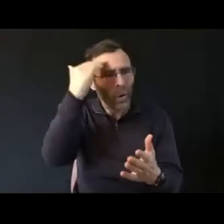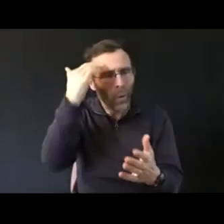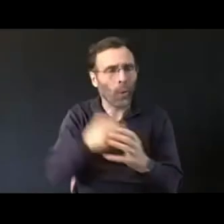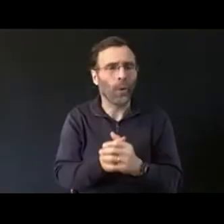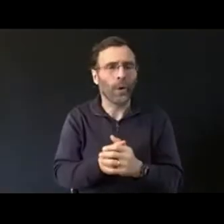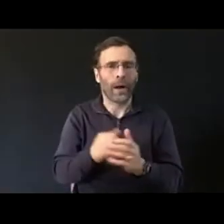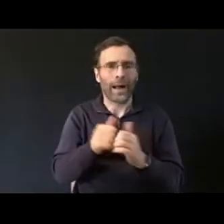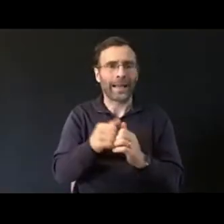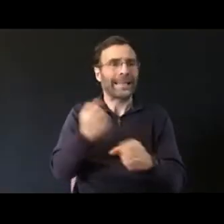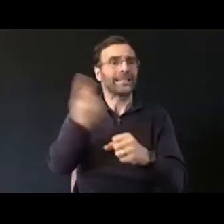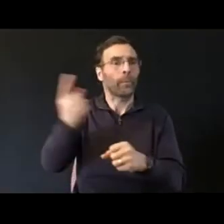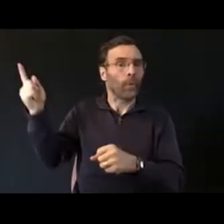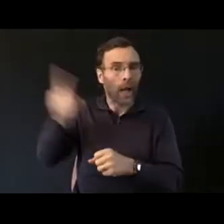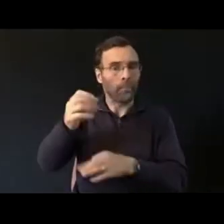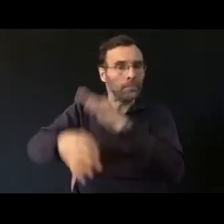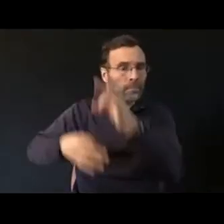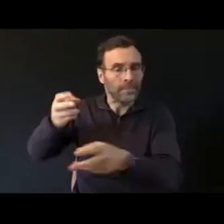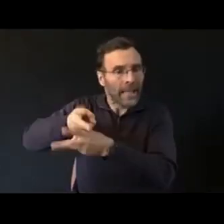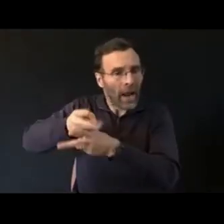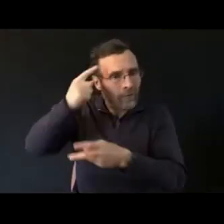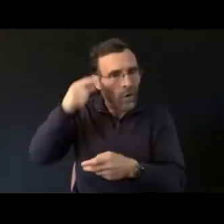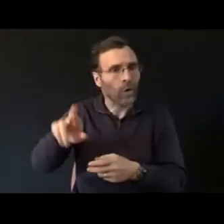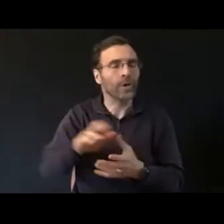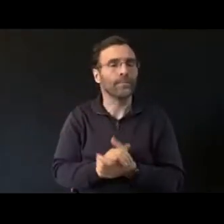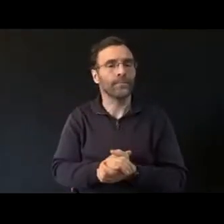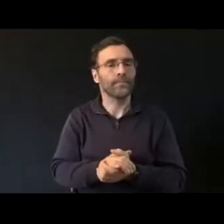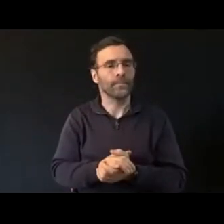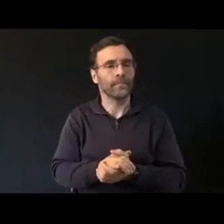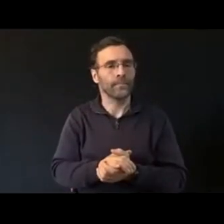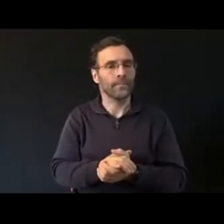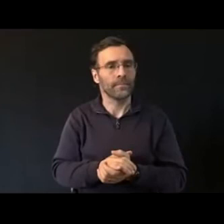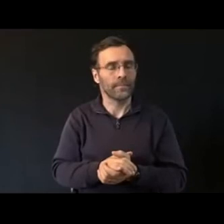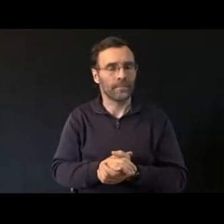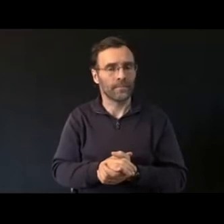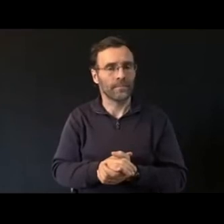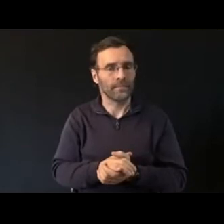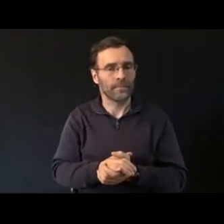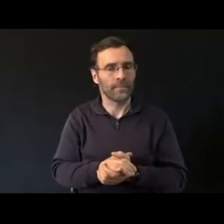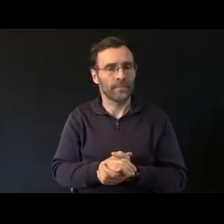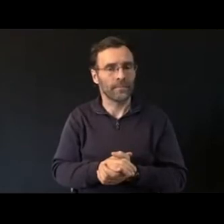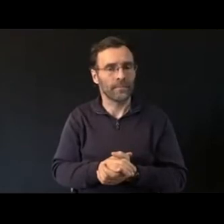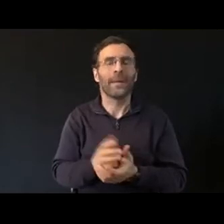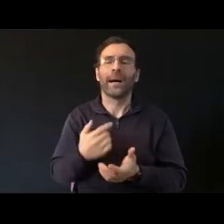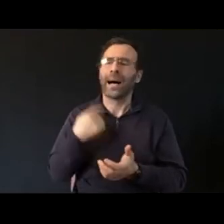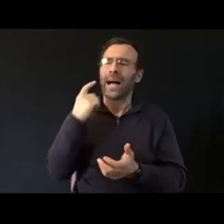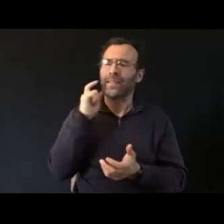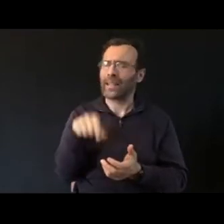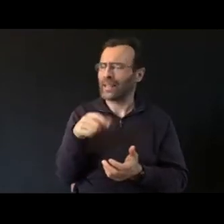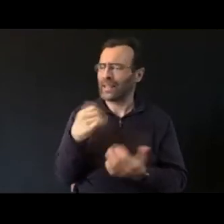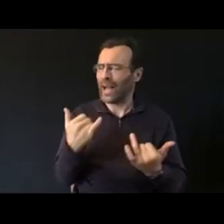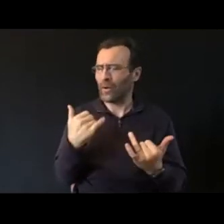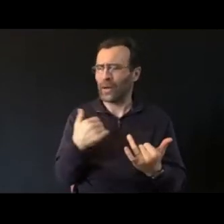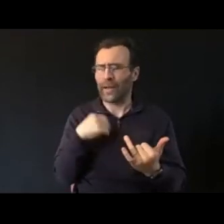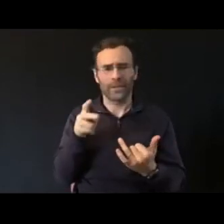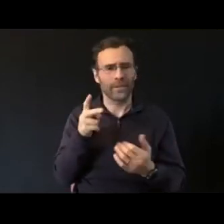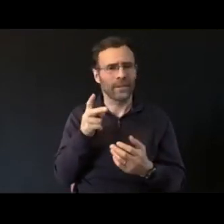her, or making sure things are set up. And I think it now, you know, I had to take over setting up her meds and